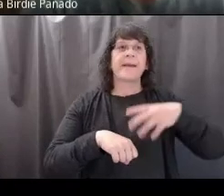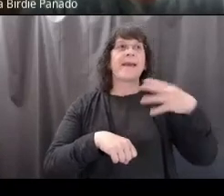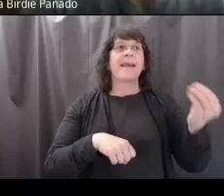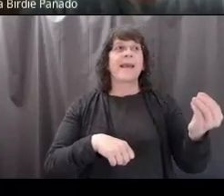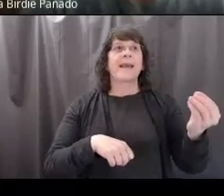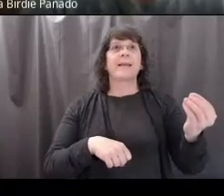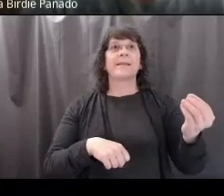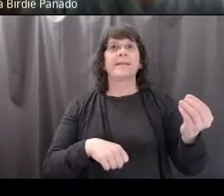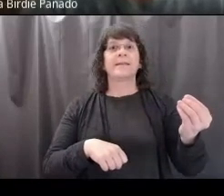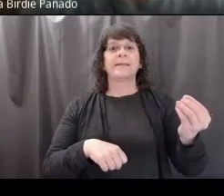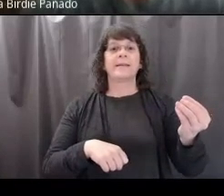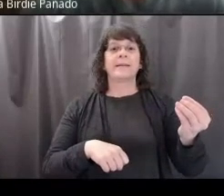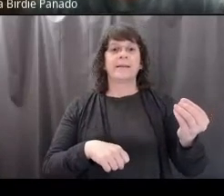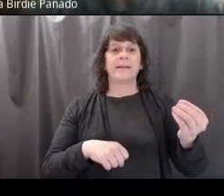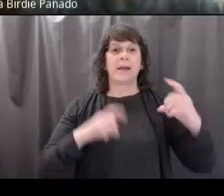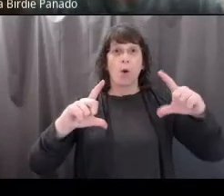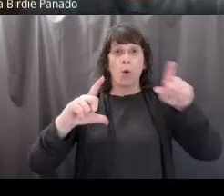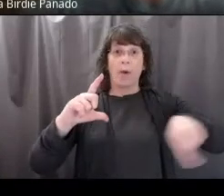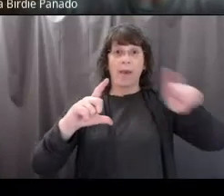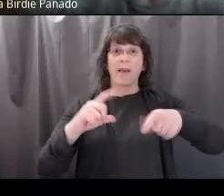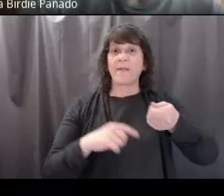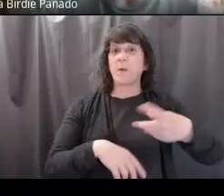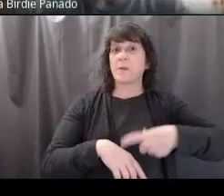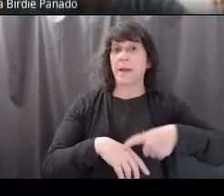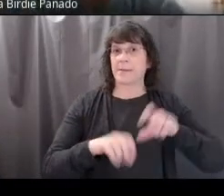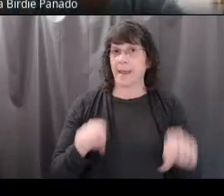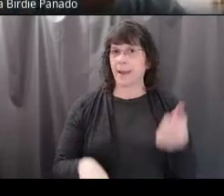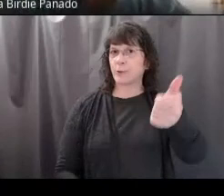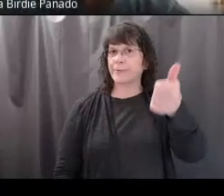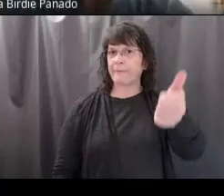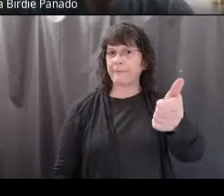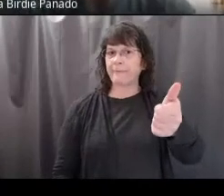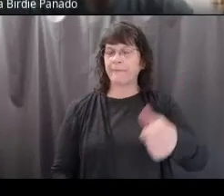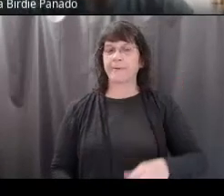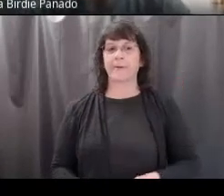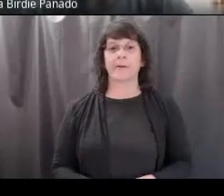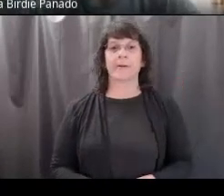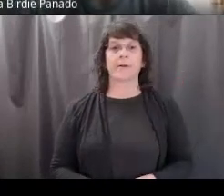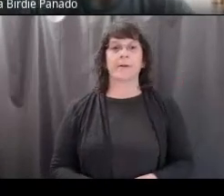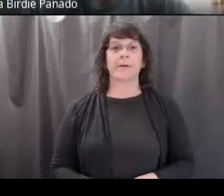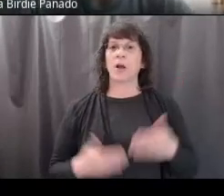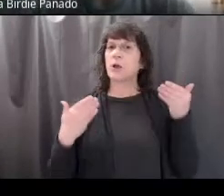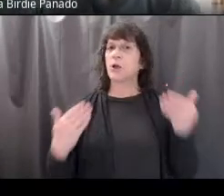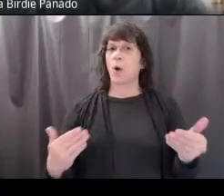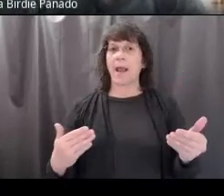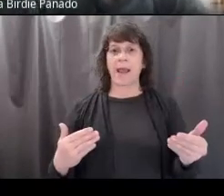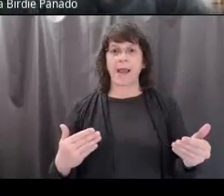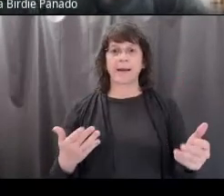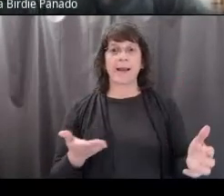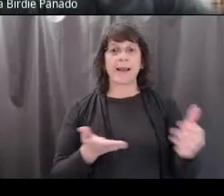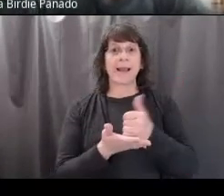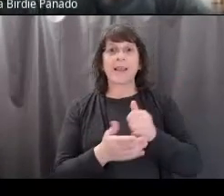and spin this wheel a couple of times on your own. And feel free to gather